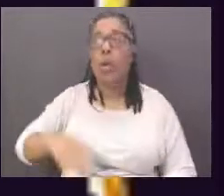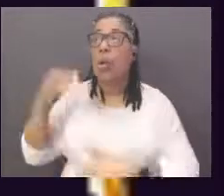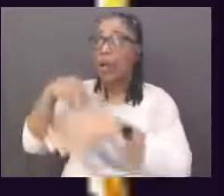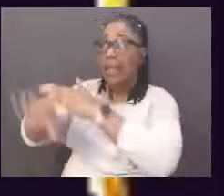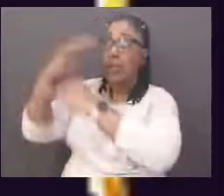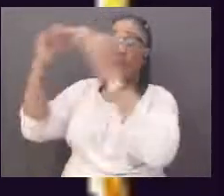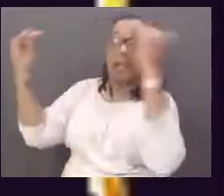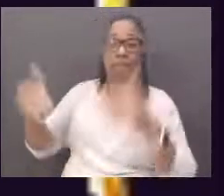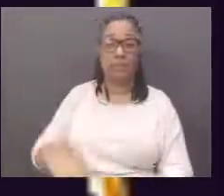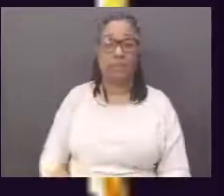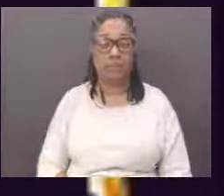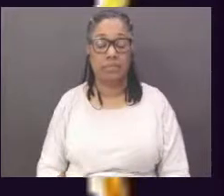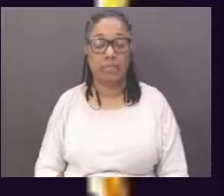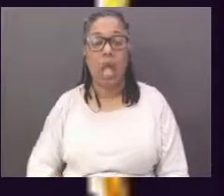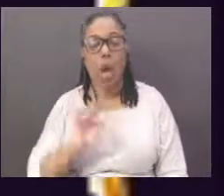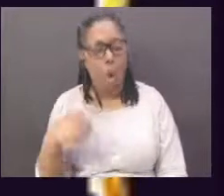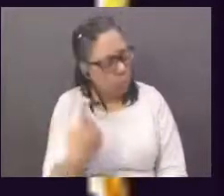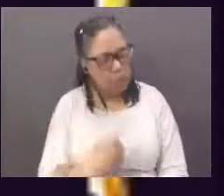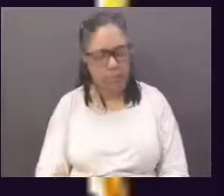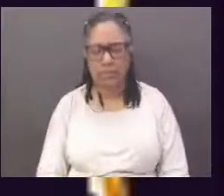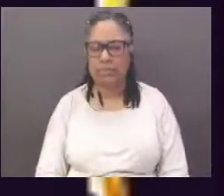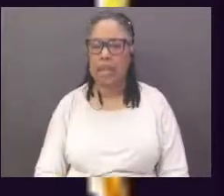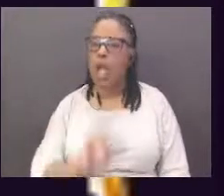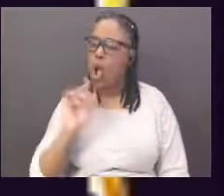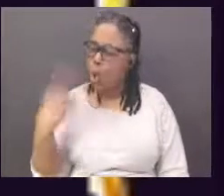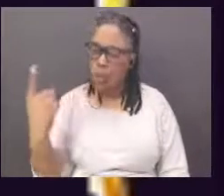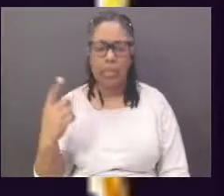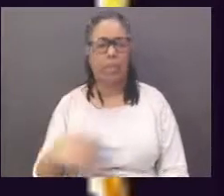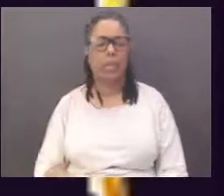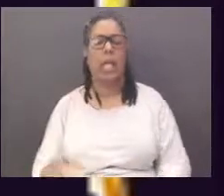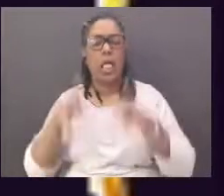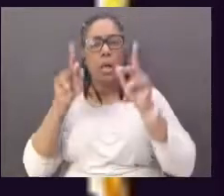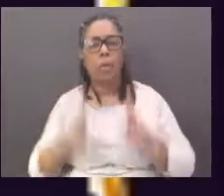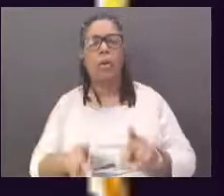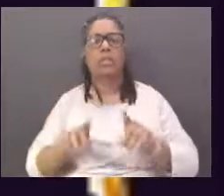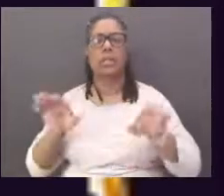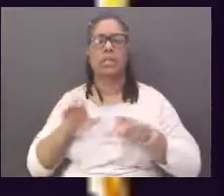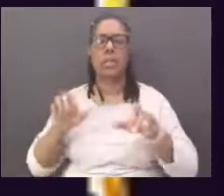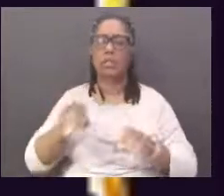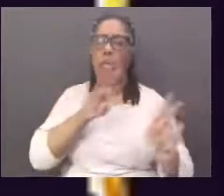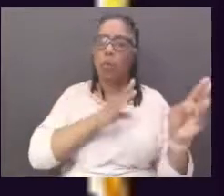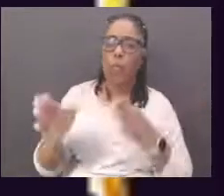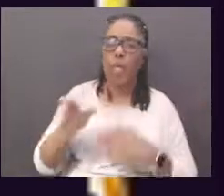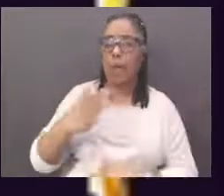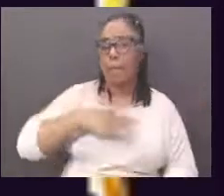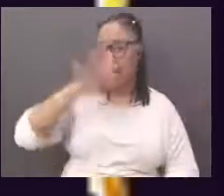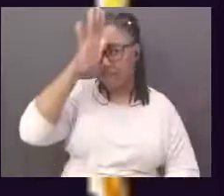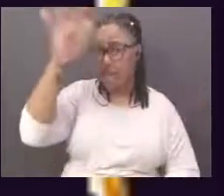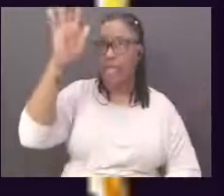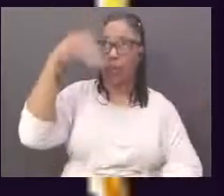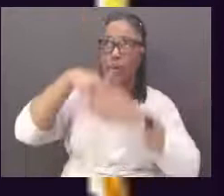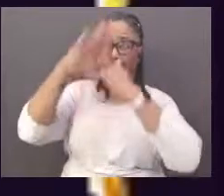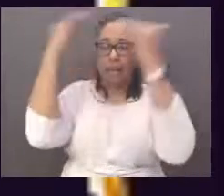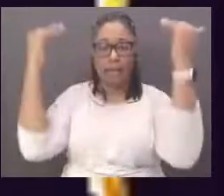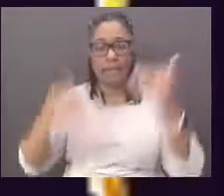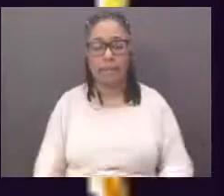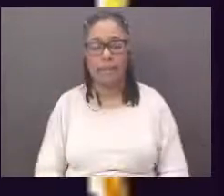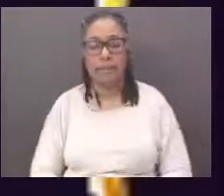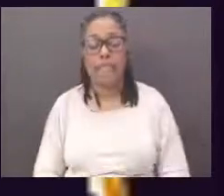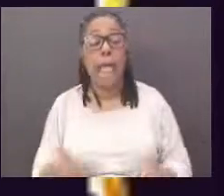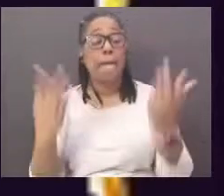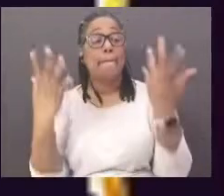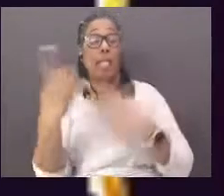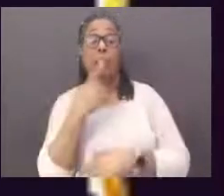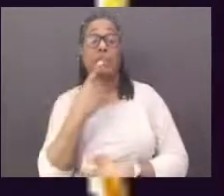heaven, but only he who does the will of my Father who is in heaven. Many will say to me on that day,